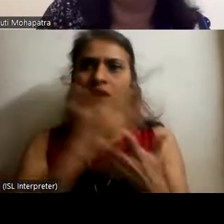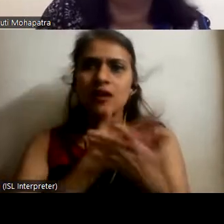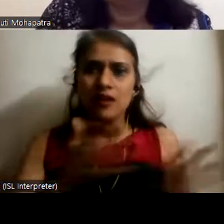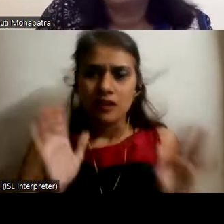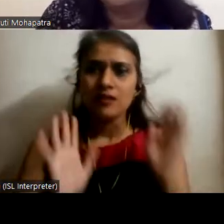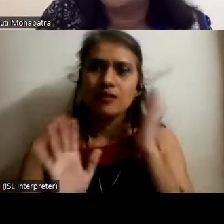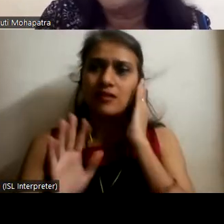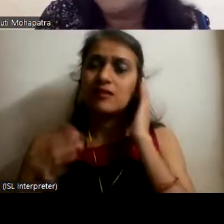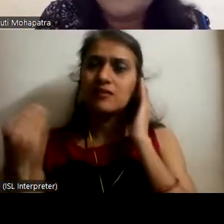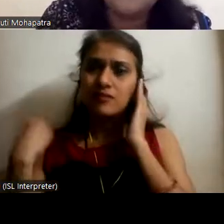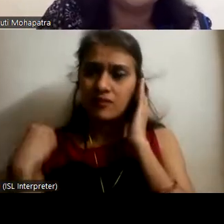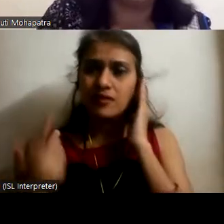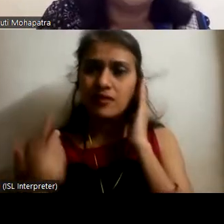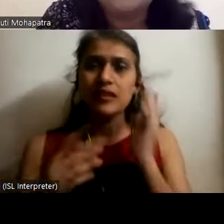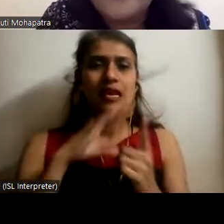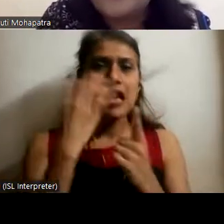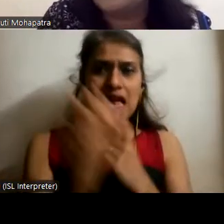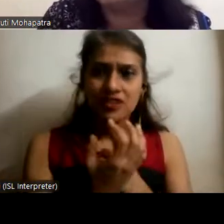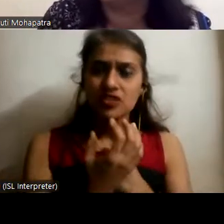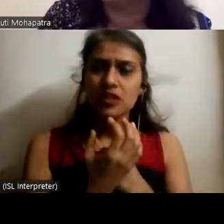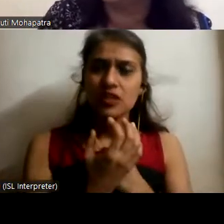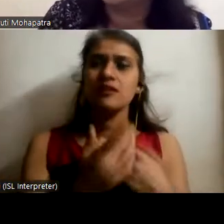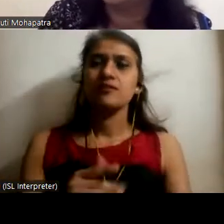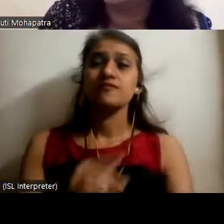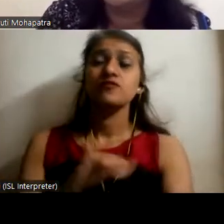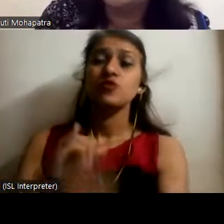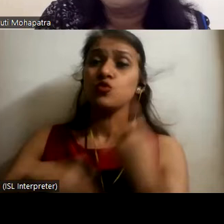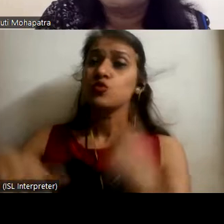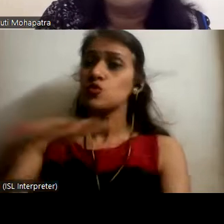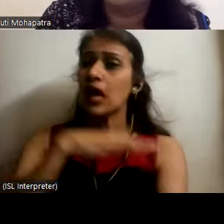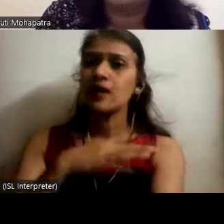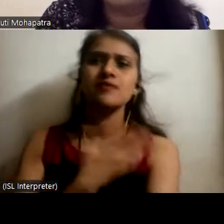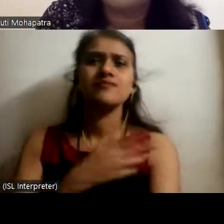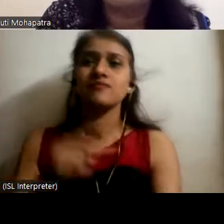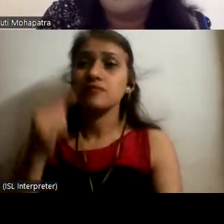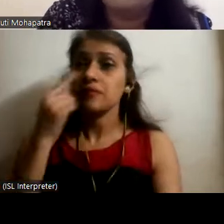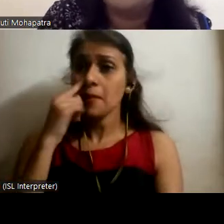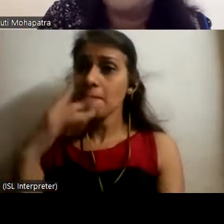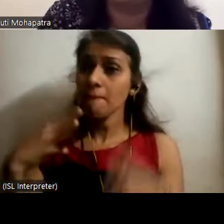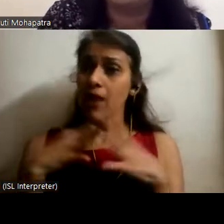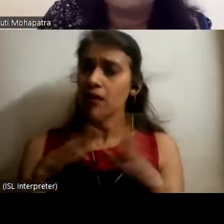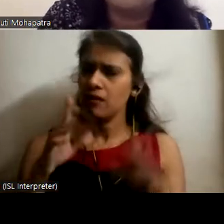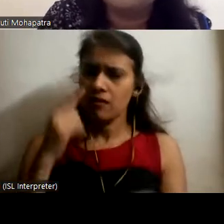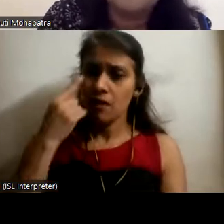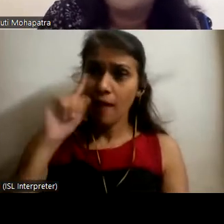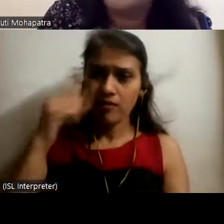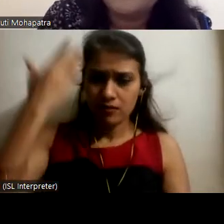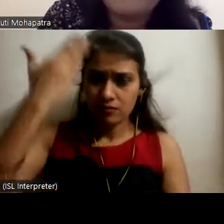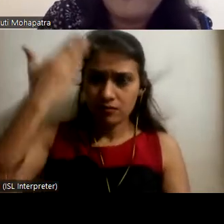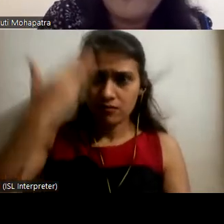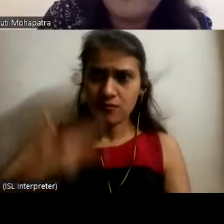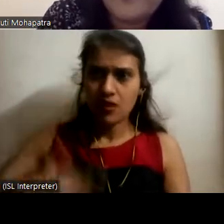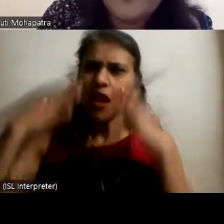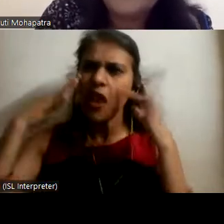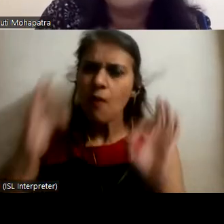learn the cultures, the heritage of the society. So mothers play a very, very strong role in